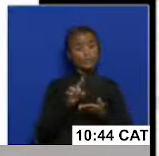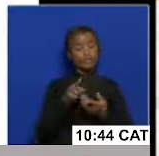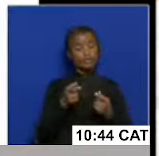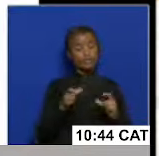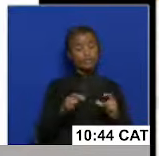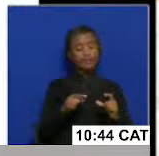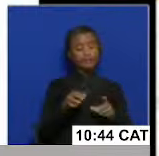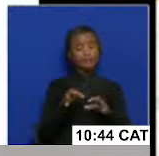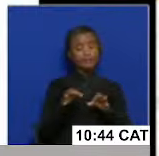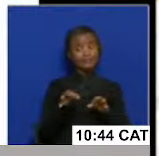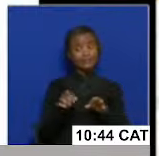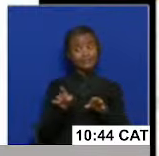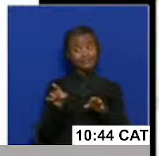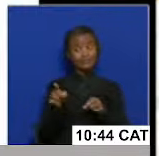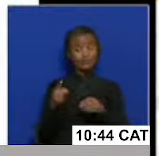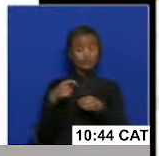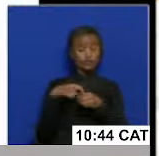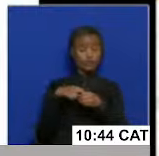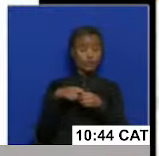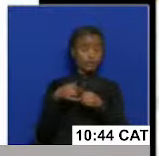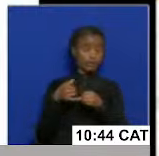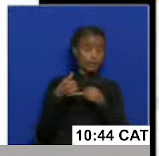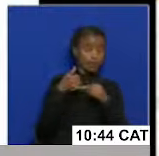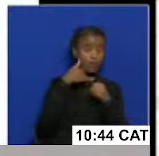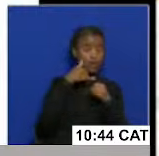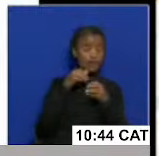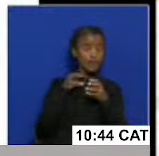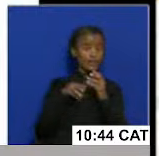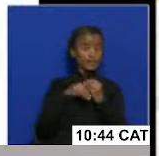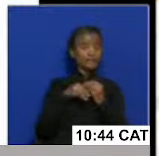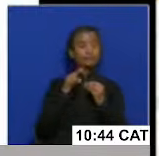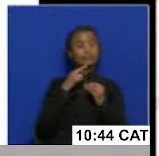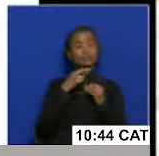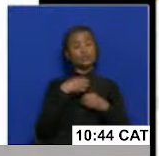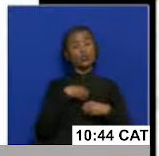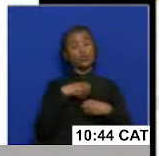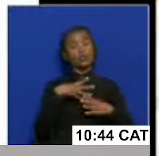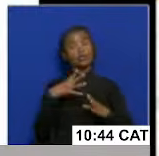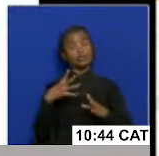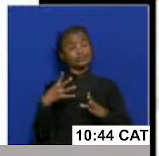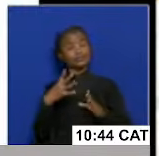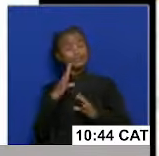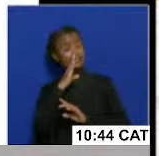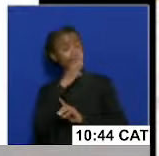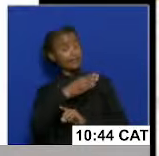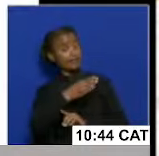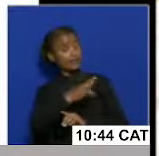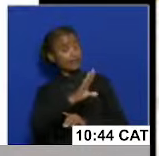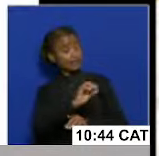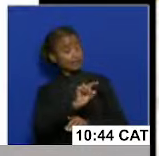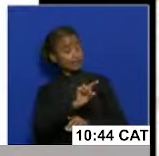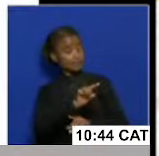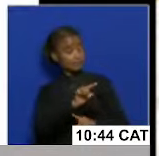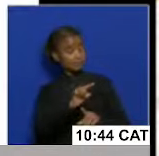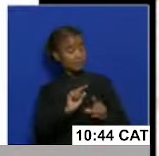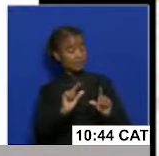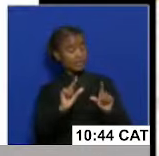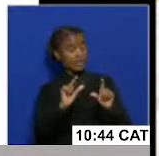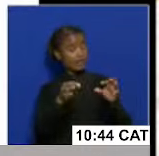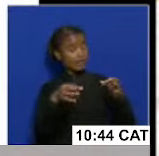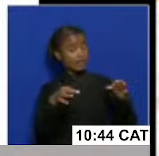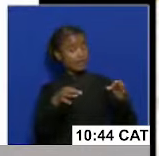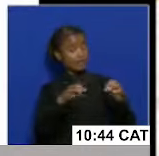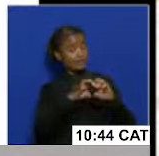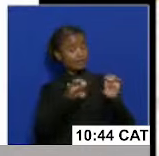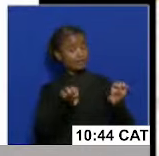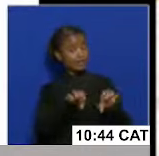he spoke to the owner directly and asked the owner if he had the necessary permits. Do you see that? Yes, I